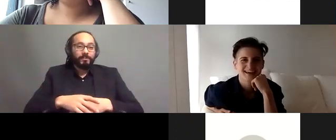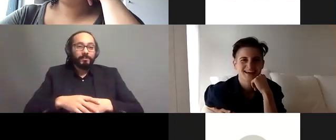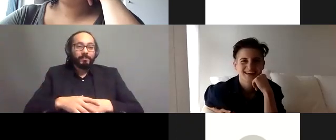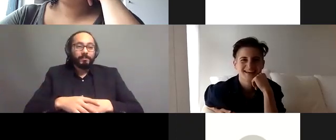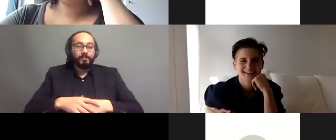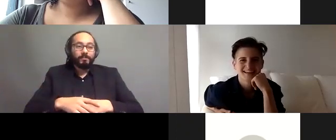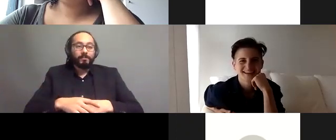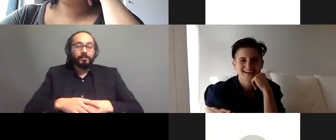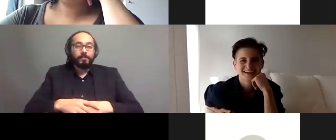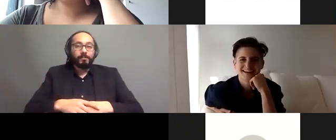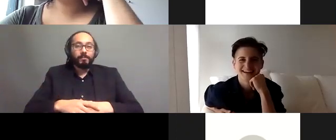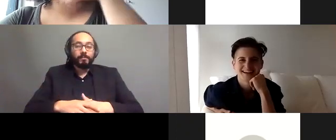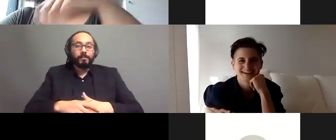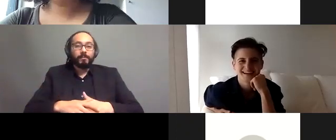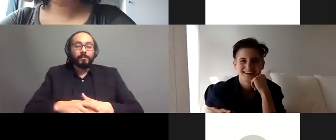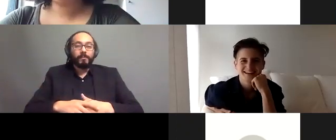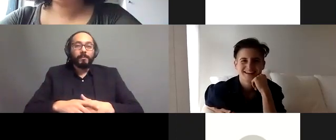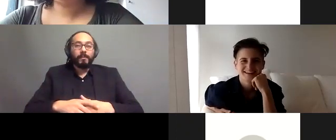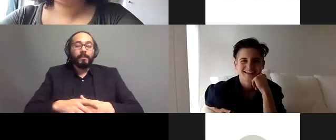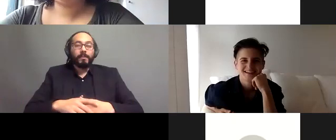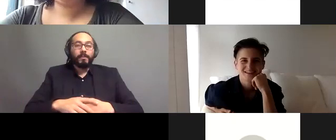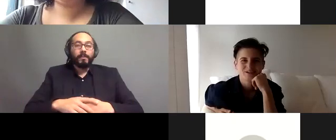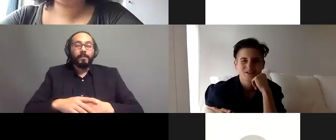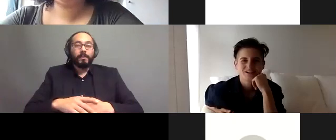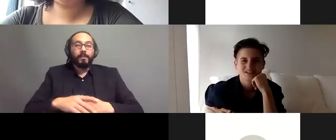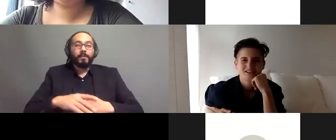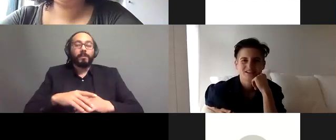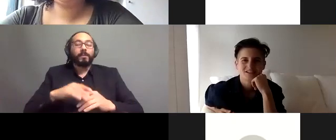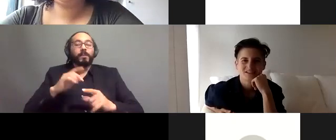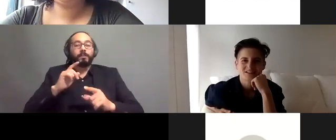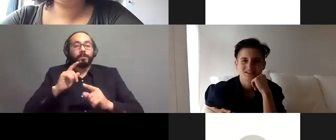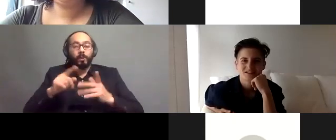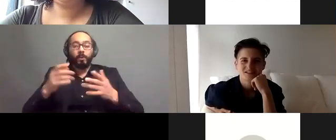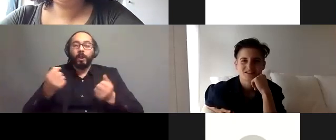Tornado reminded us of everything that's out there. So then we came back, and then also this festival.